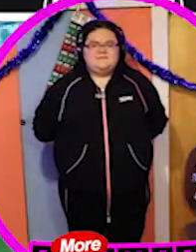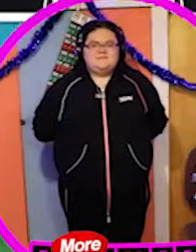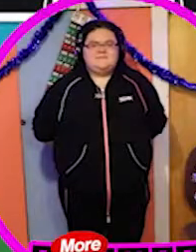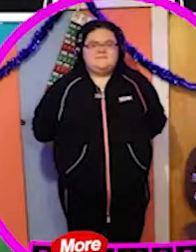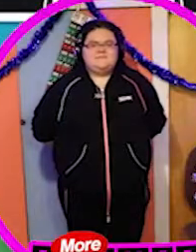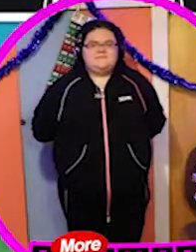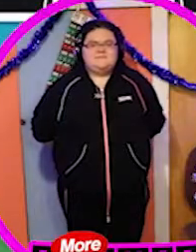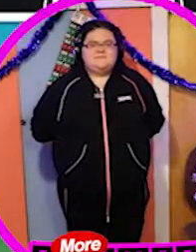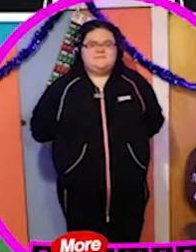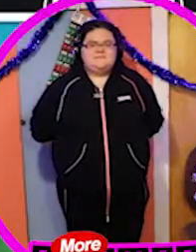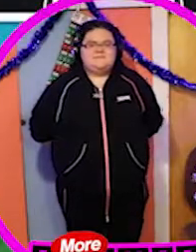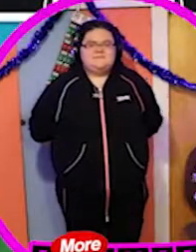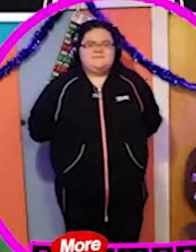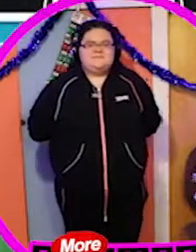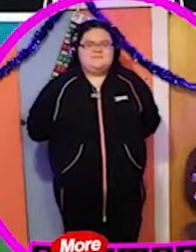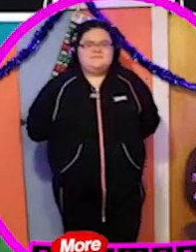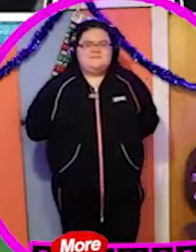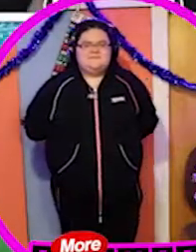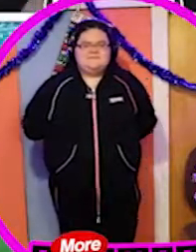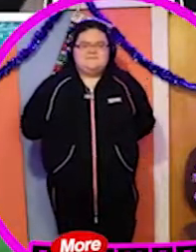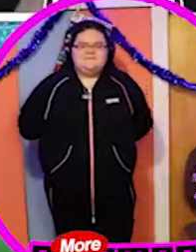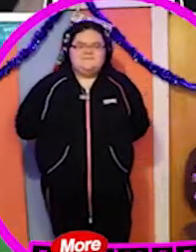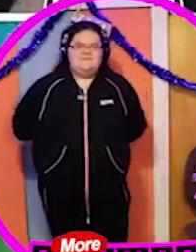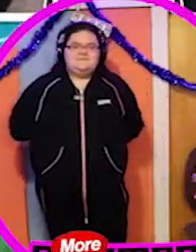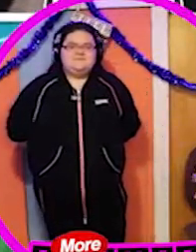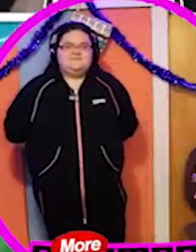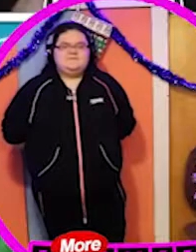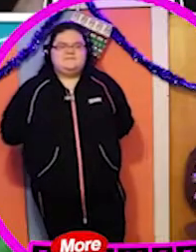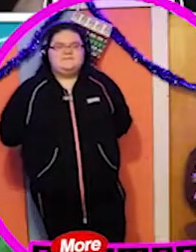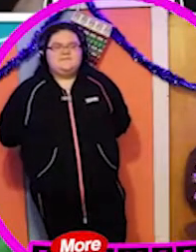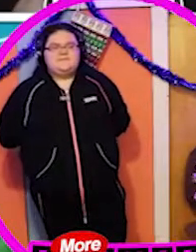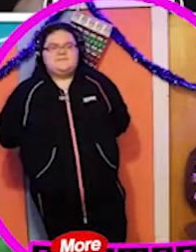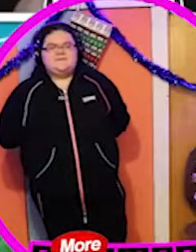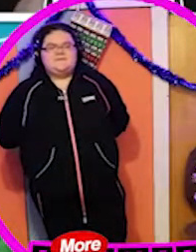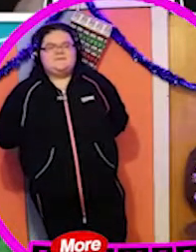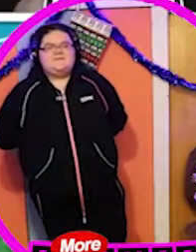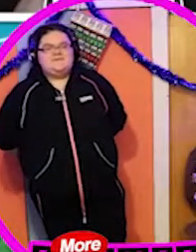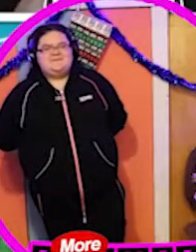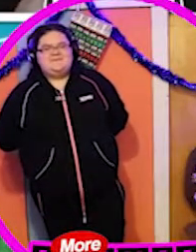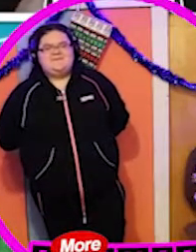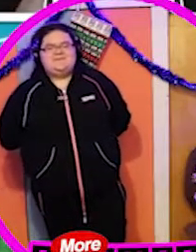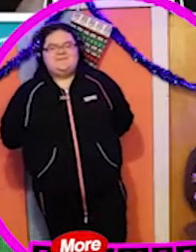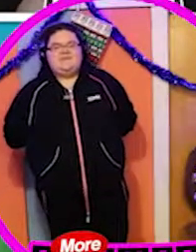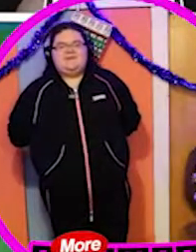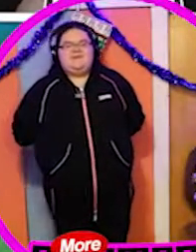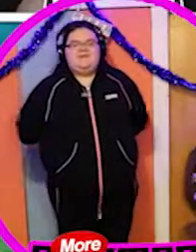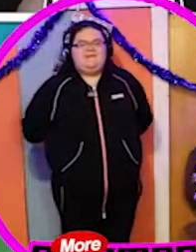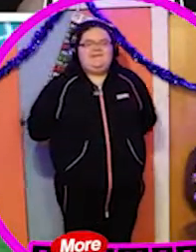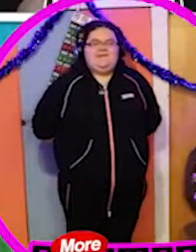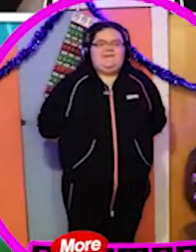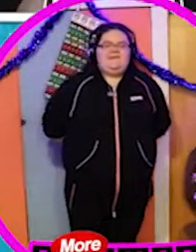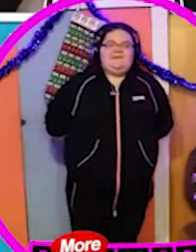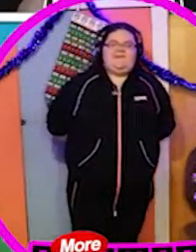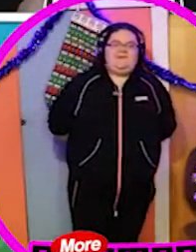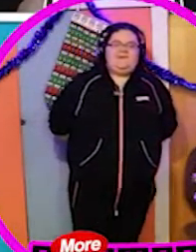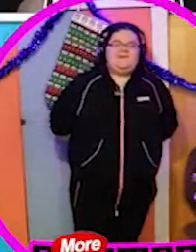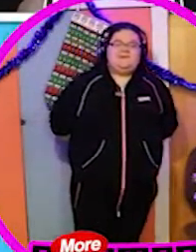there's no other way up there. You're good. No, well, there's a ladder. Yes, man, like me a map, please. Oh, yeah. Don't let anyone else jump up. Just block them. Send them back down. they both hit each other at the same